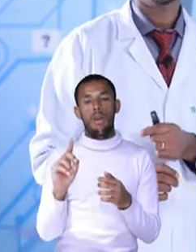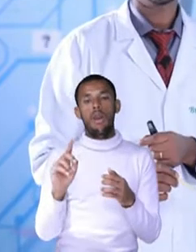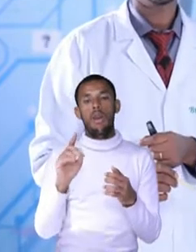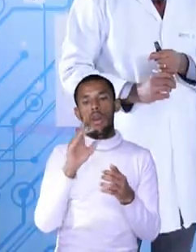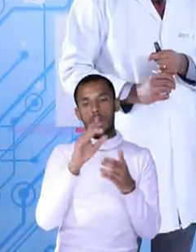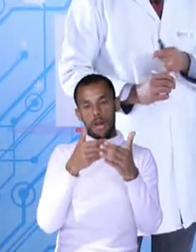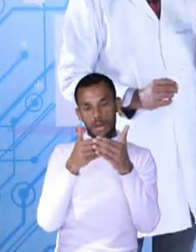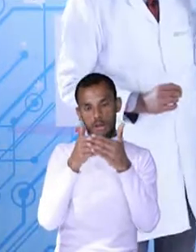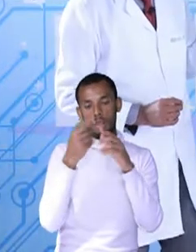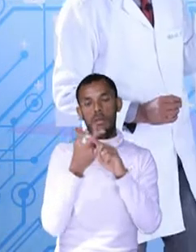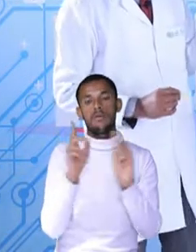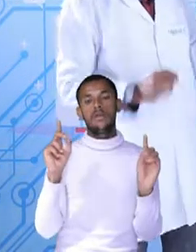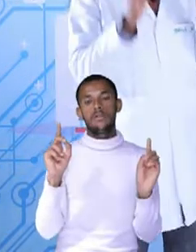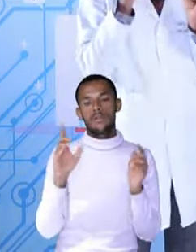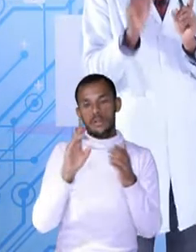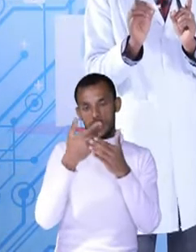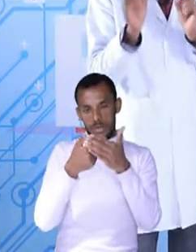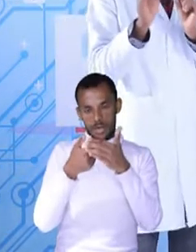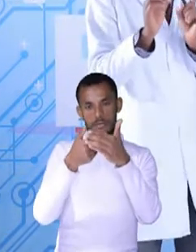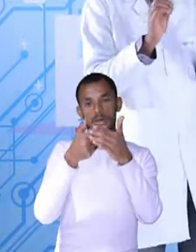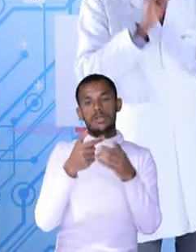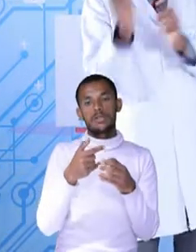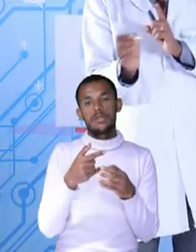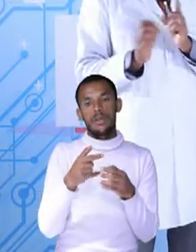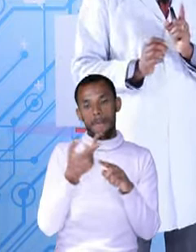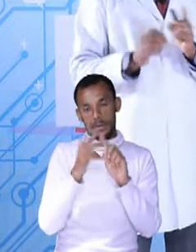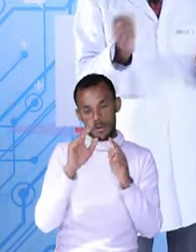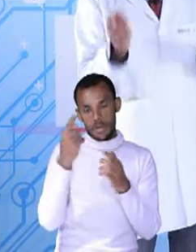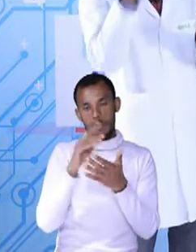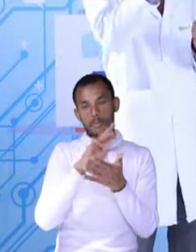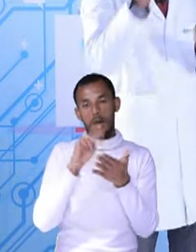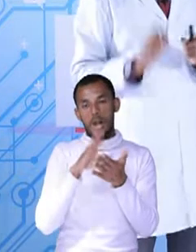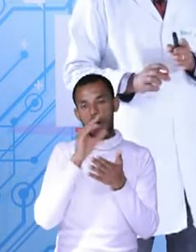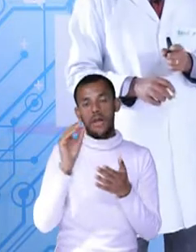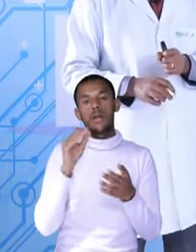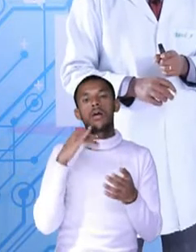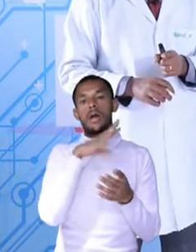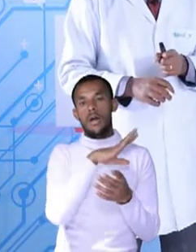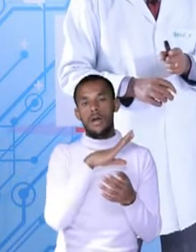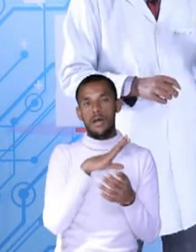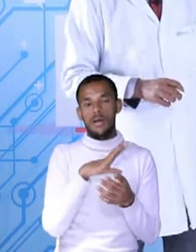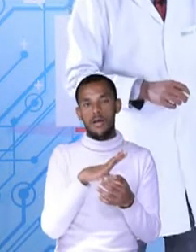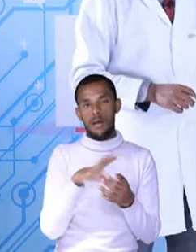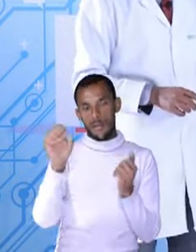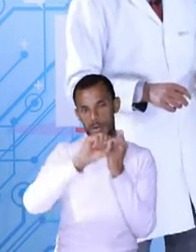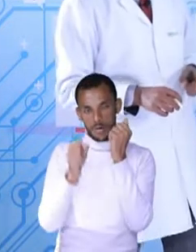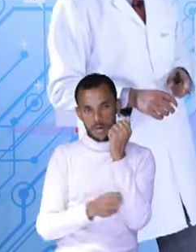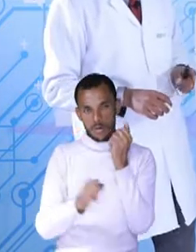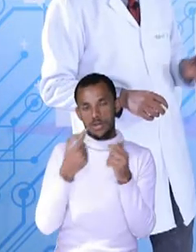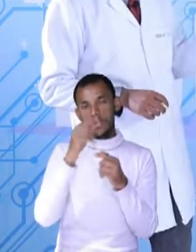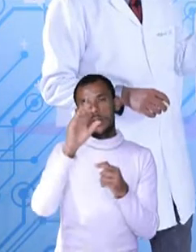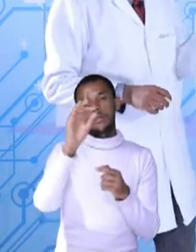density differences. Density differences between the mineral and the gangue. The mineral means that contains the ore, based on their